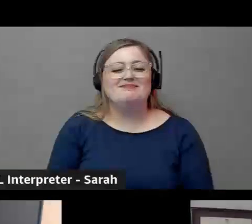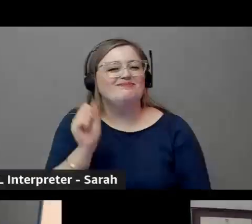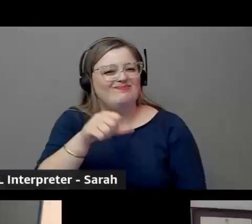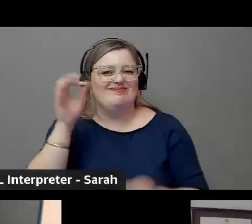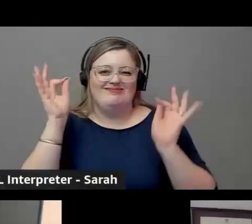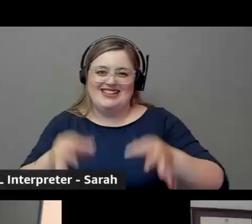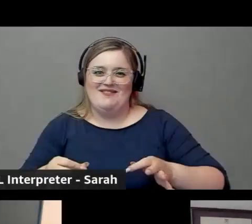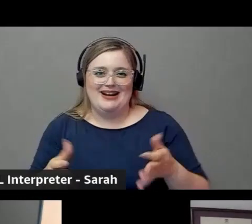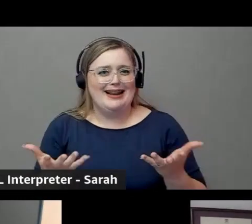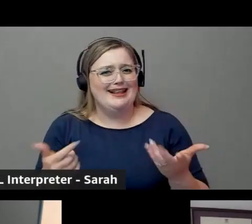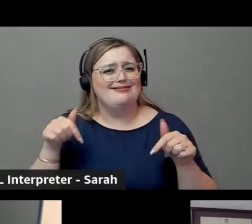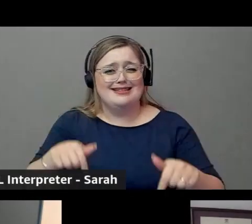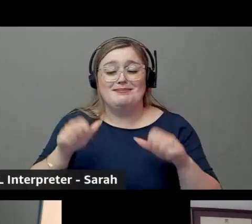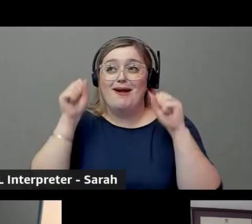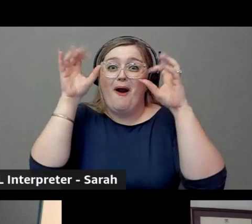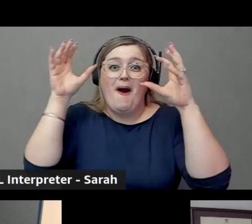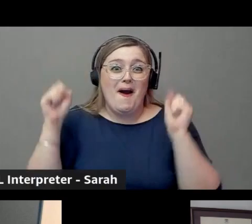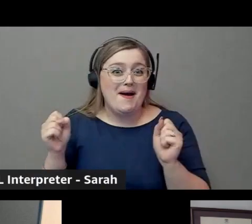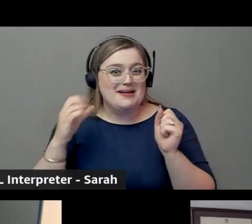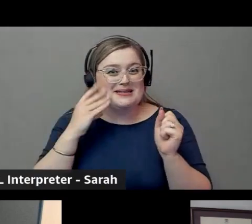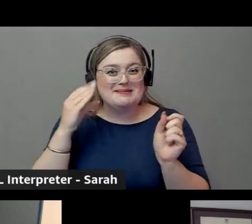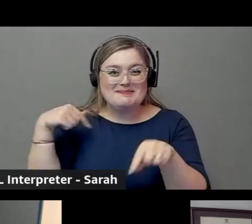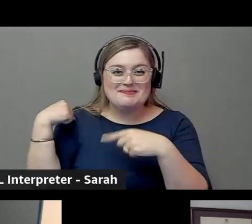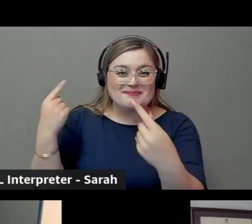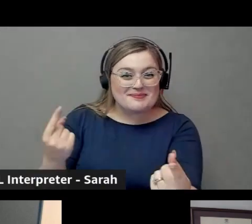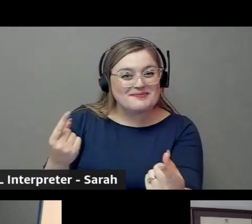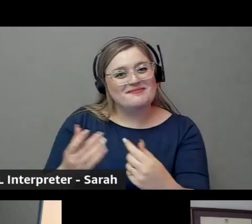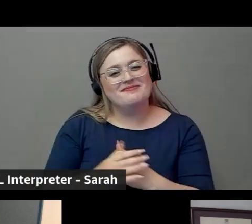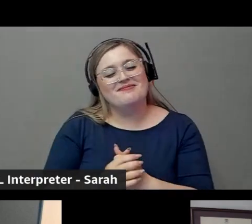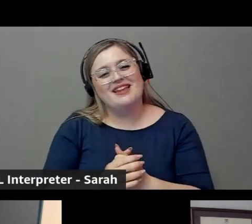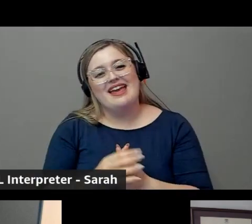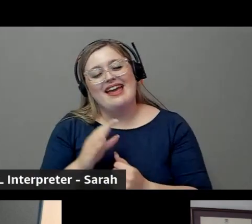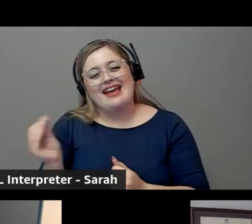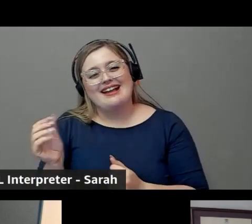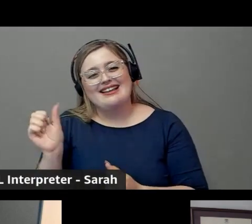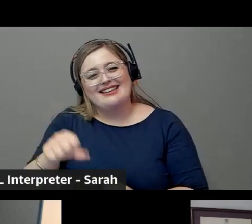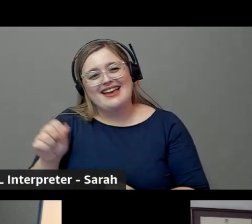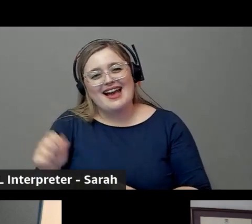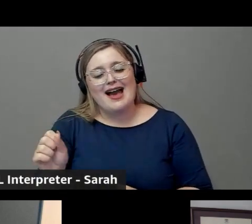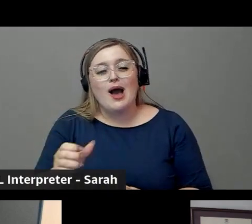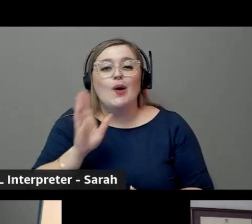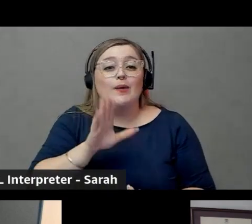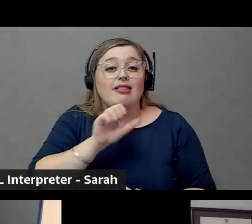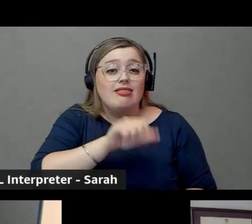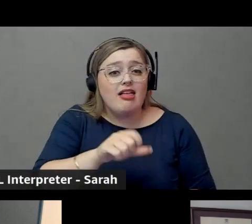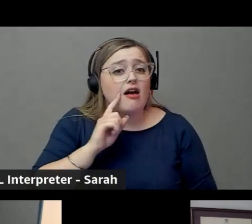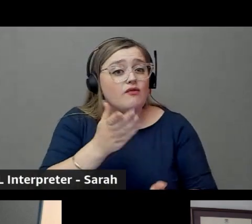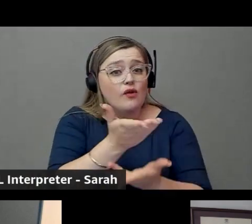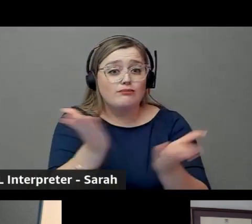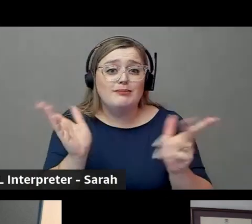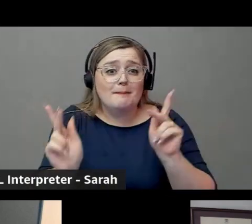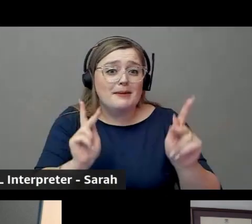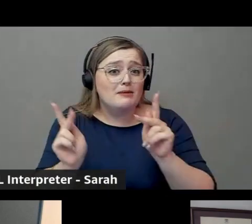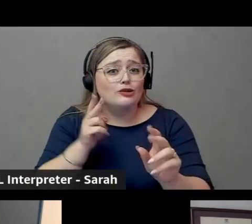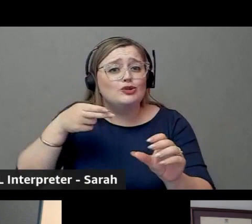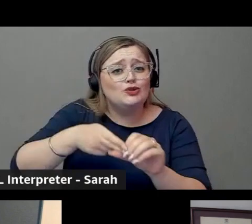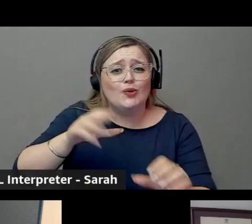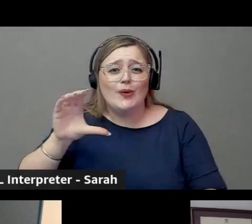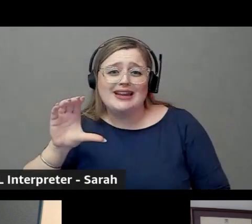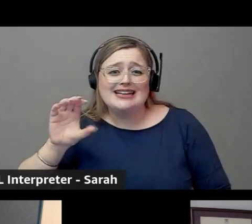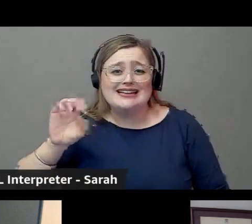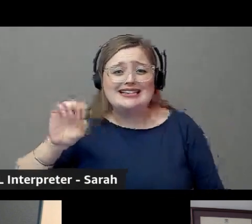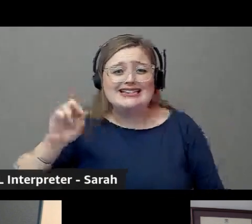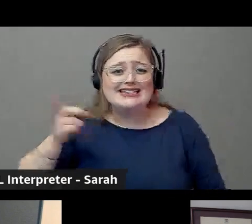a really awesome ride, and we would love for folks to join the Cedar community. We're taking